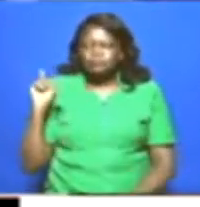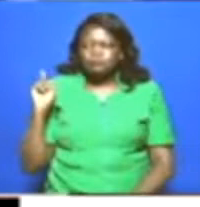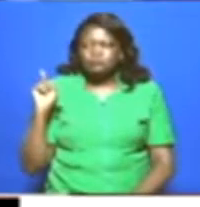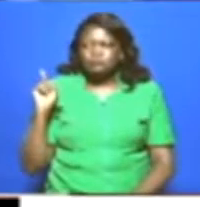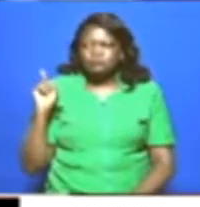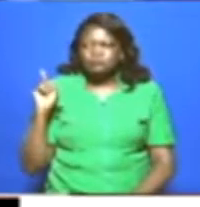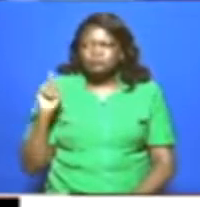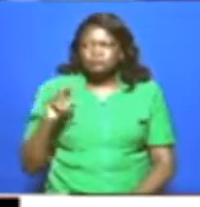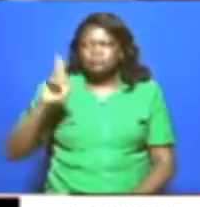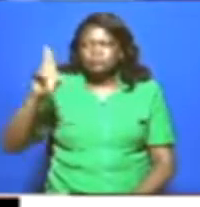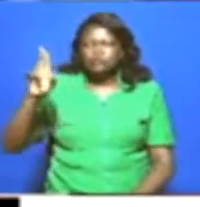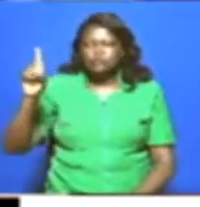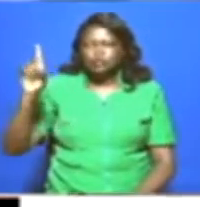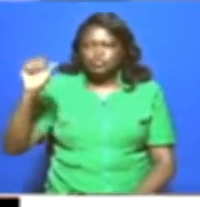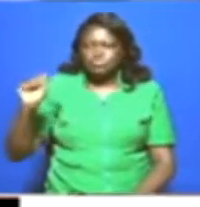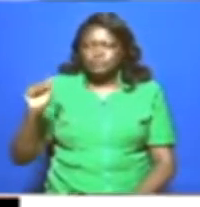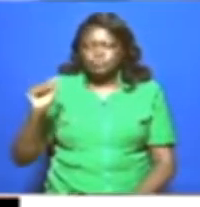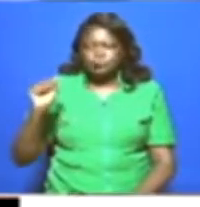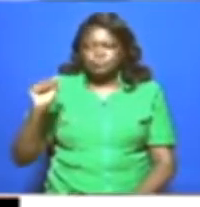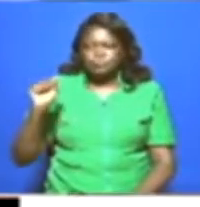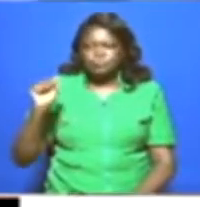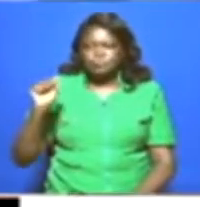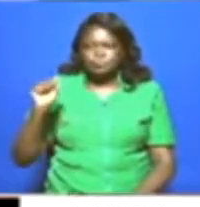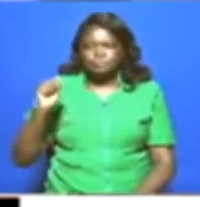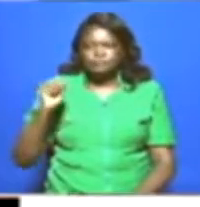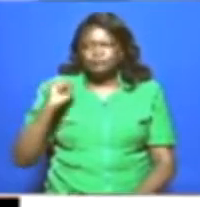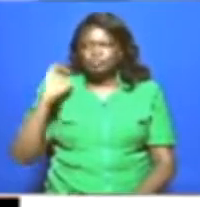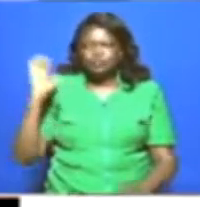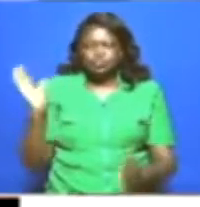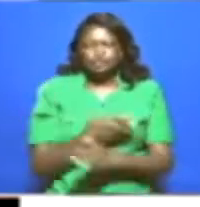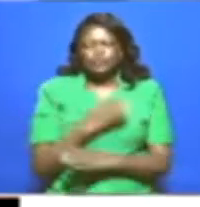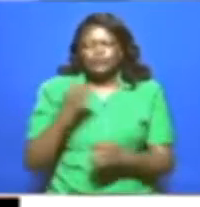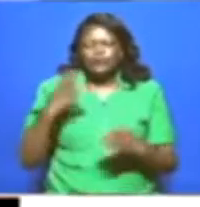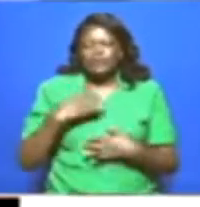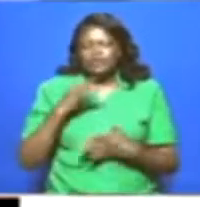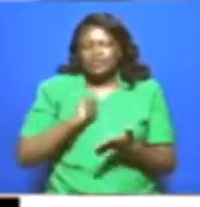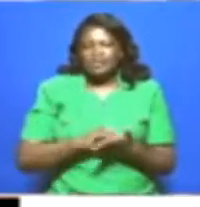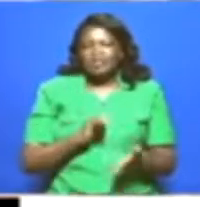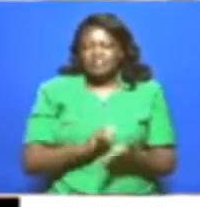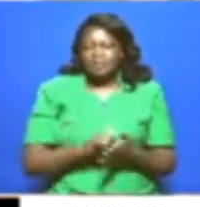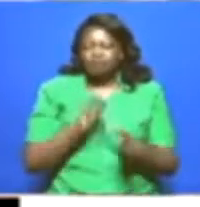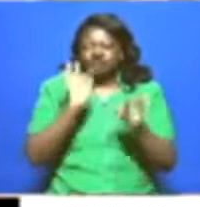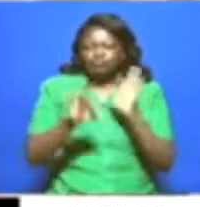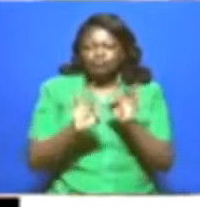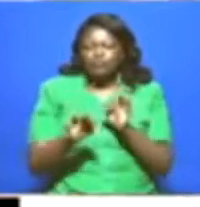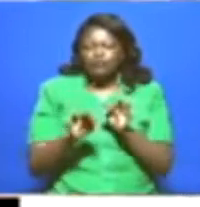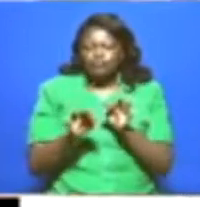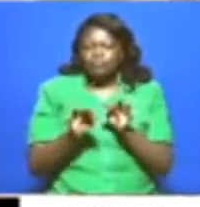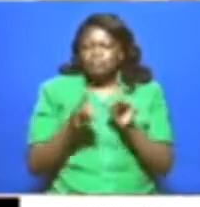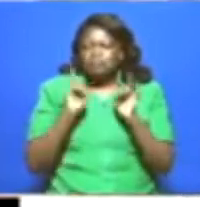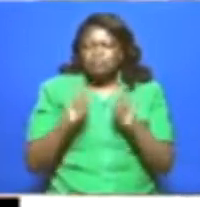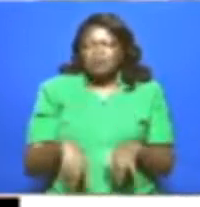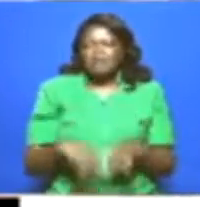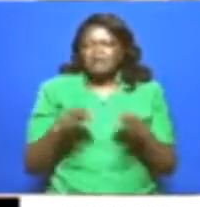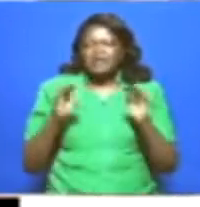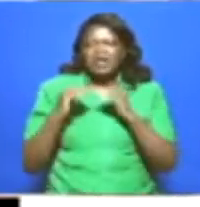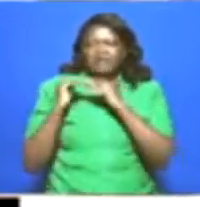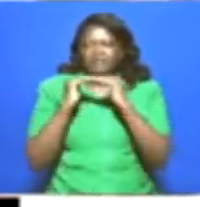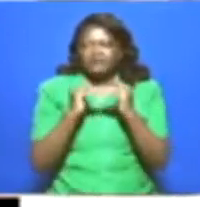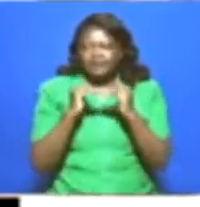United Democratic Alliance has allayed fears that the party primaries will not be free and fair. Our nominations will be free and